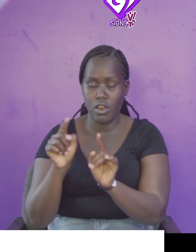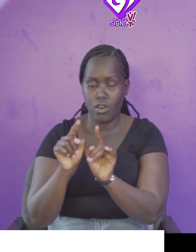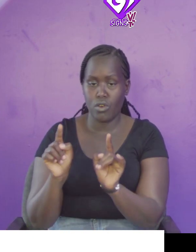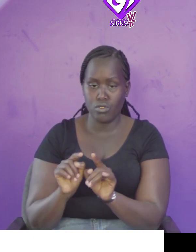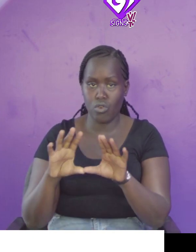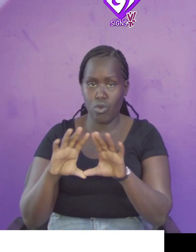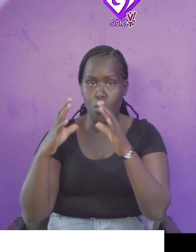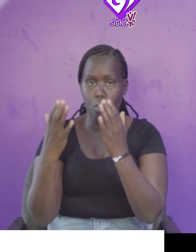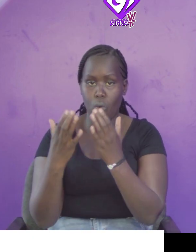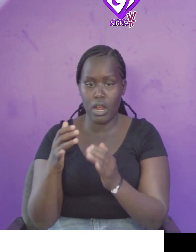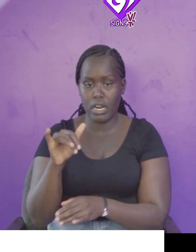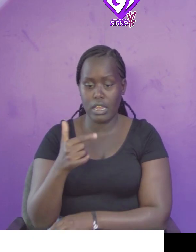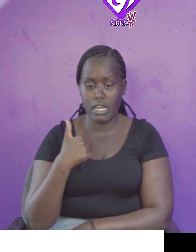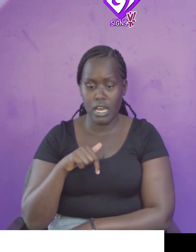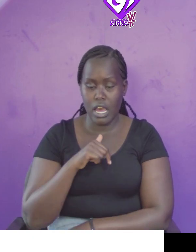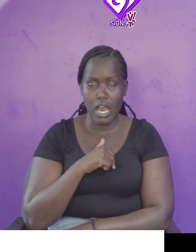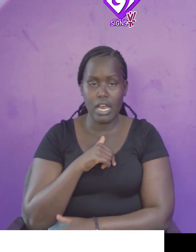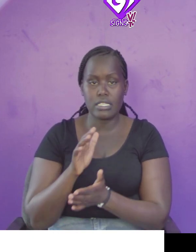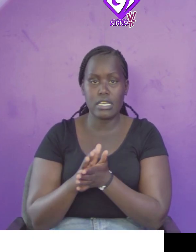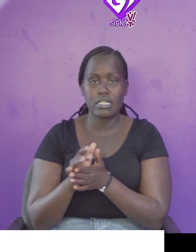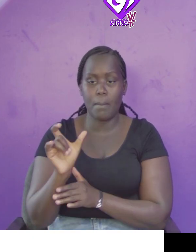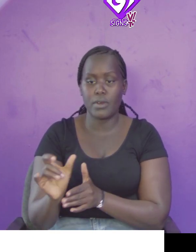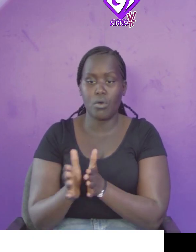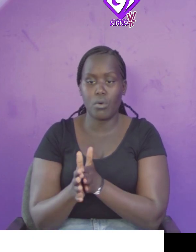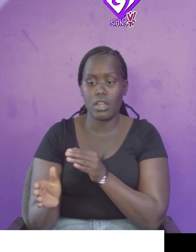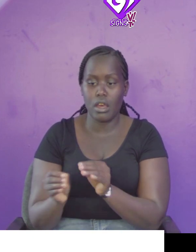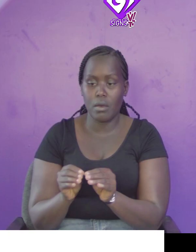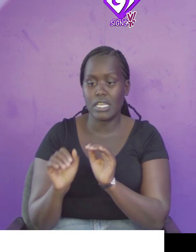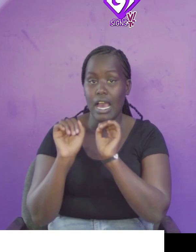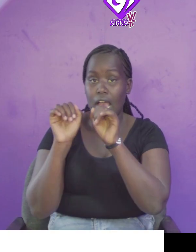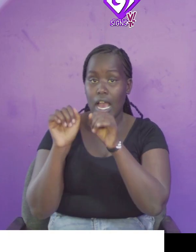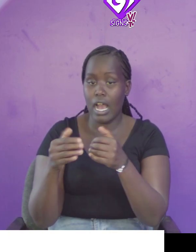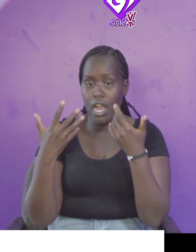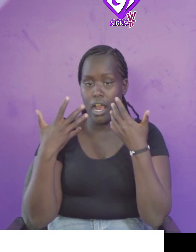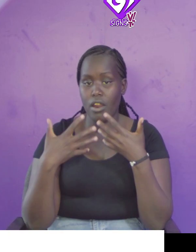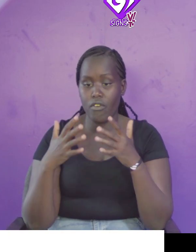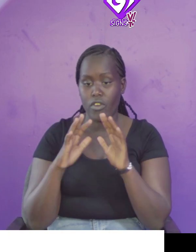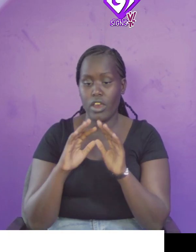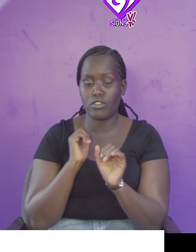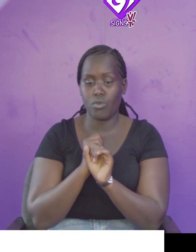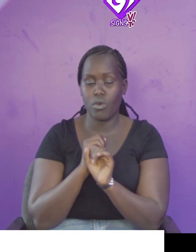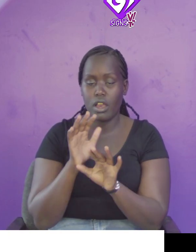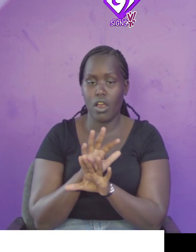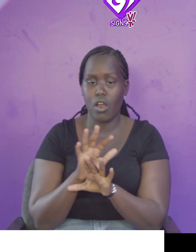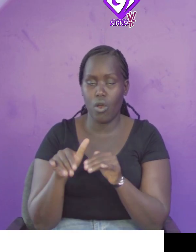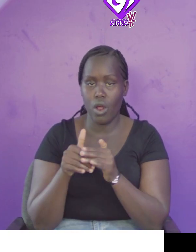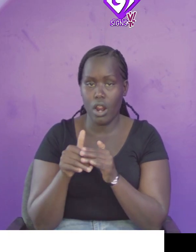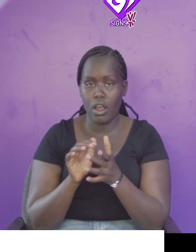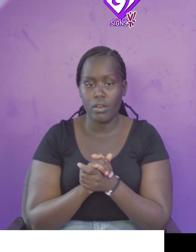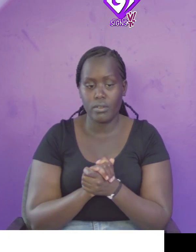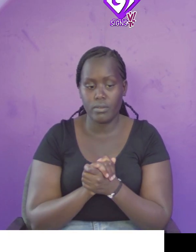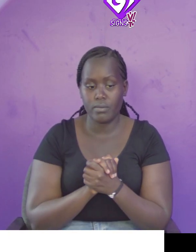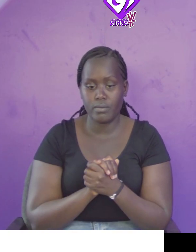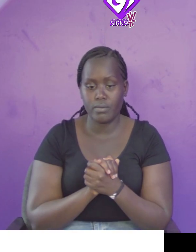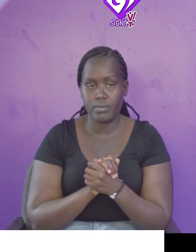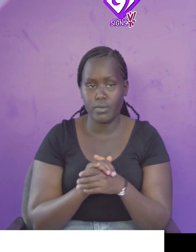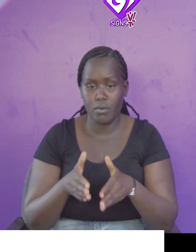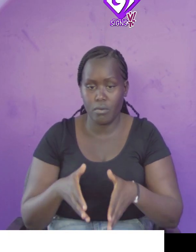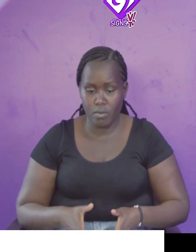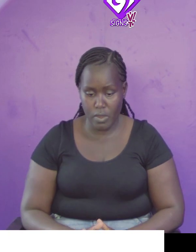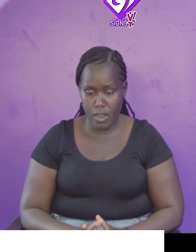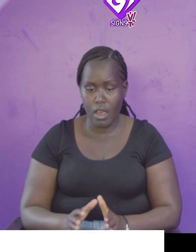kwamba sisi kama walemavu tunaweza kukamilisha kazi zote. Kuzaa mtoto mlemavu si jambo